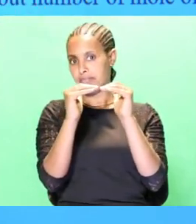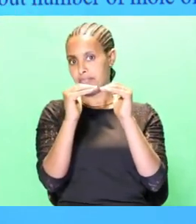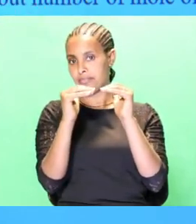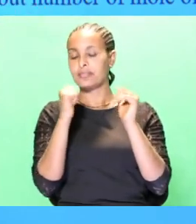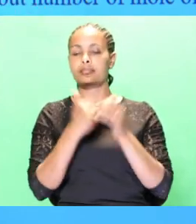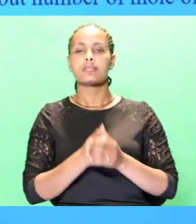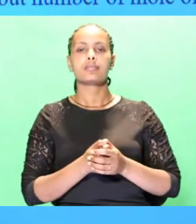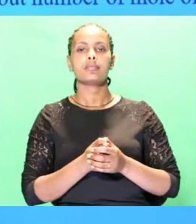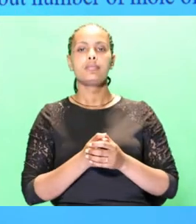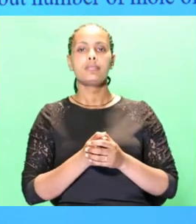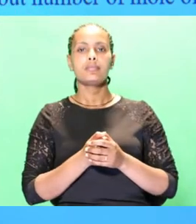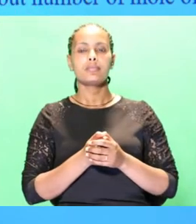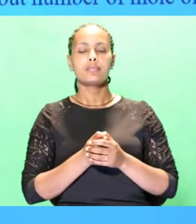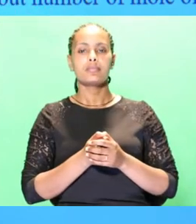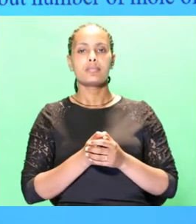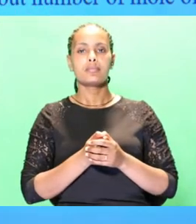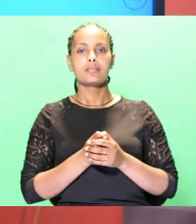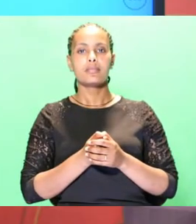dilution equation.